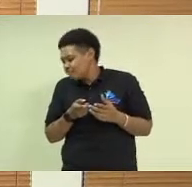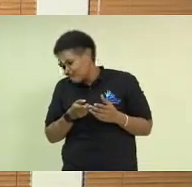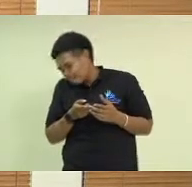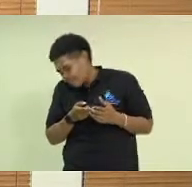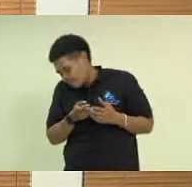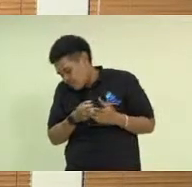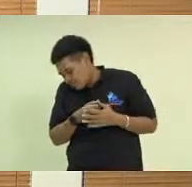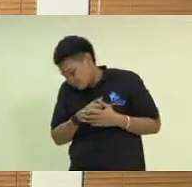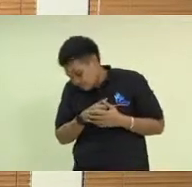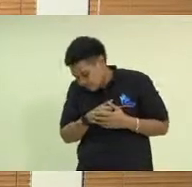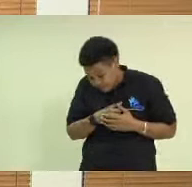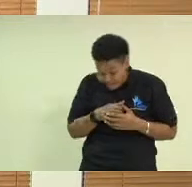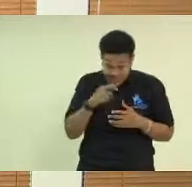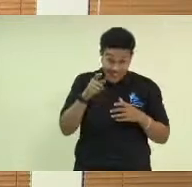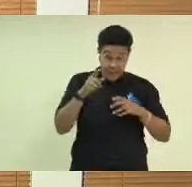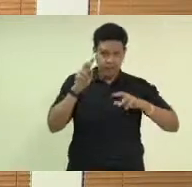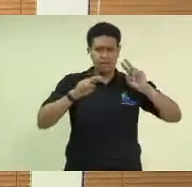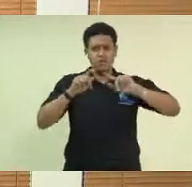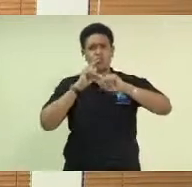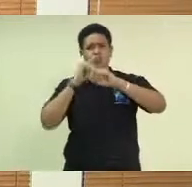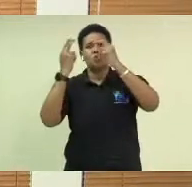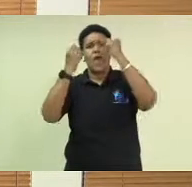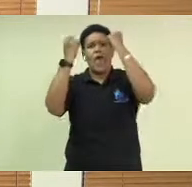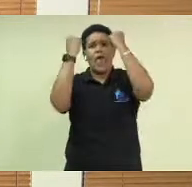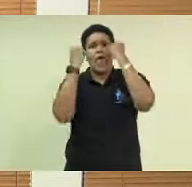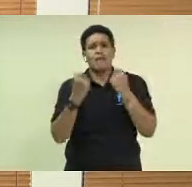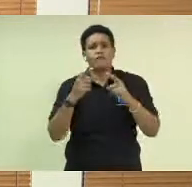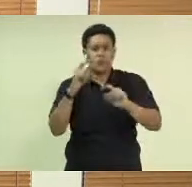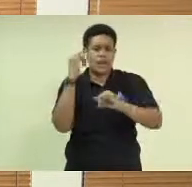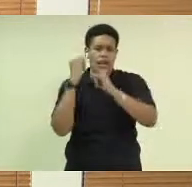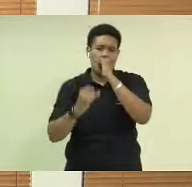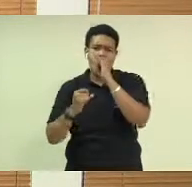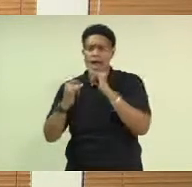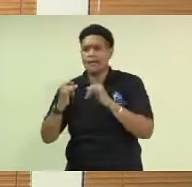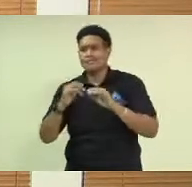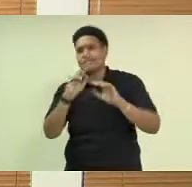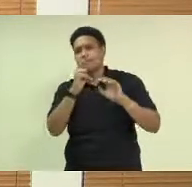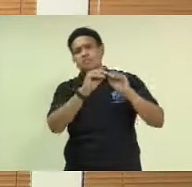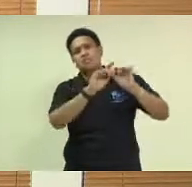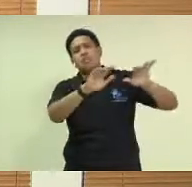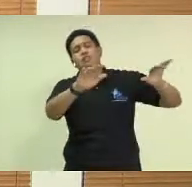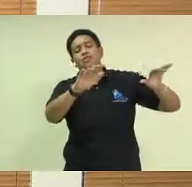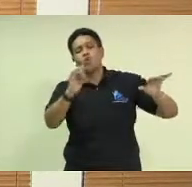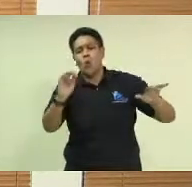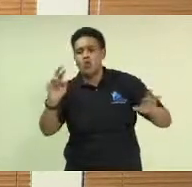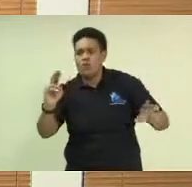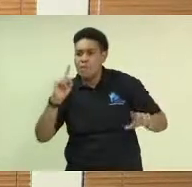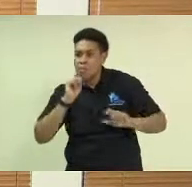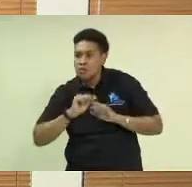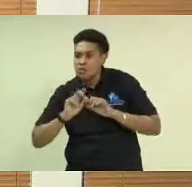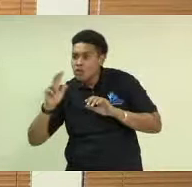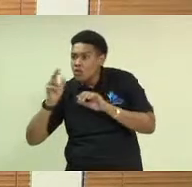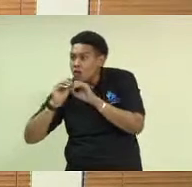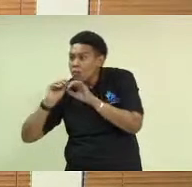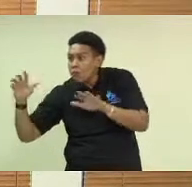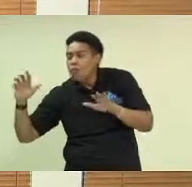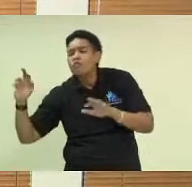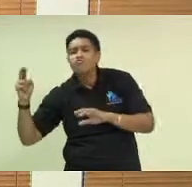the last wave, so we need to make sure that they are ready for the third wave. In terms of human resources, we